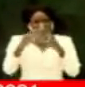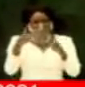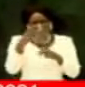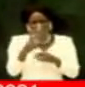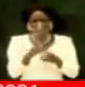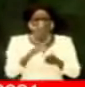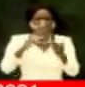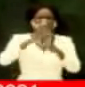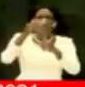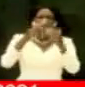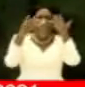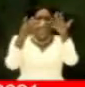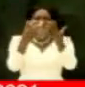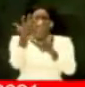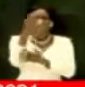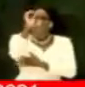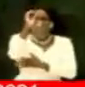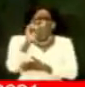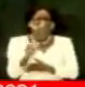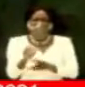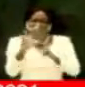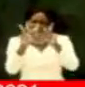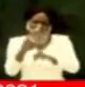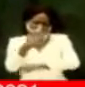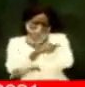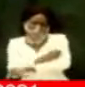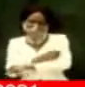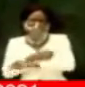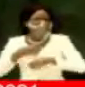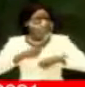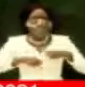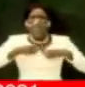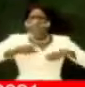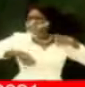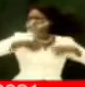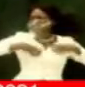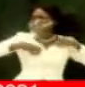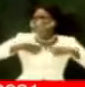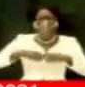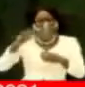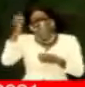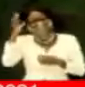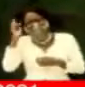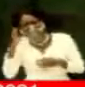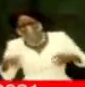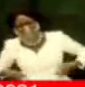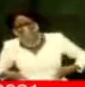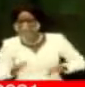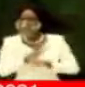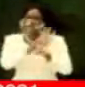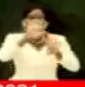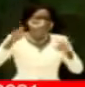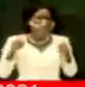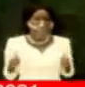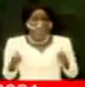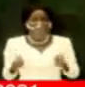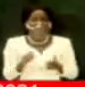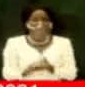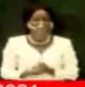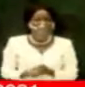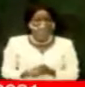those who have received, they have not complained of any side effects. So for